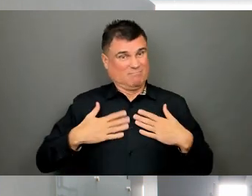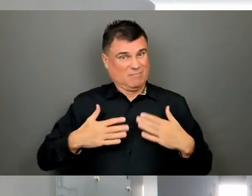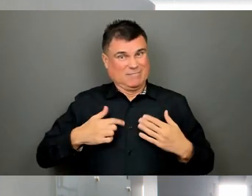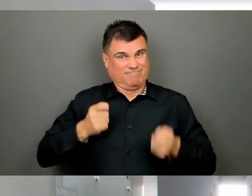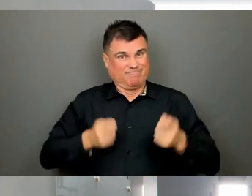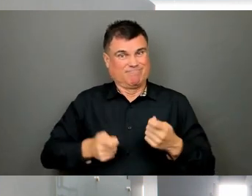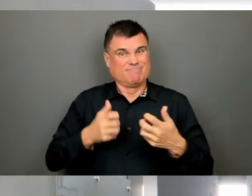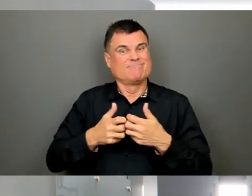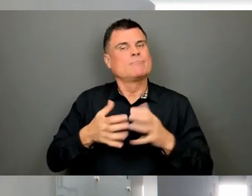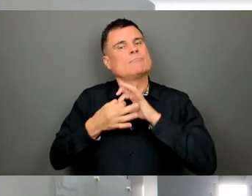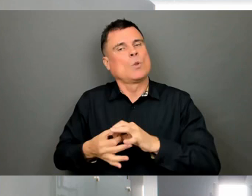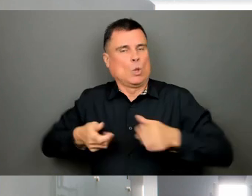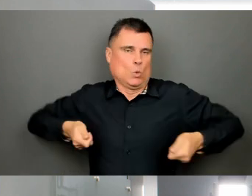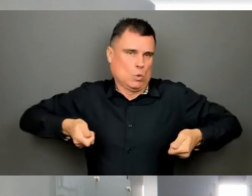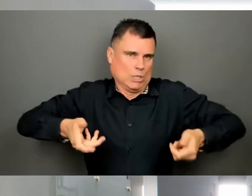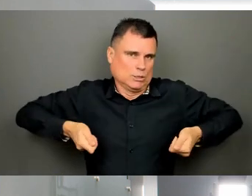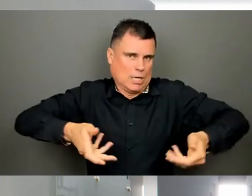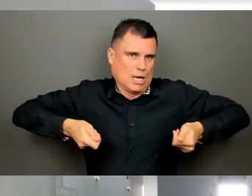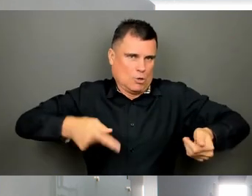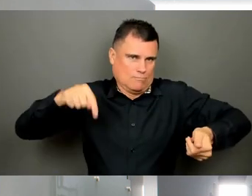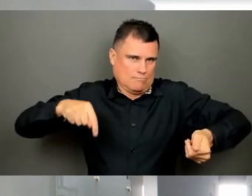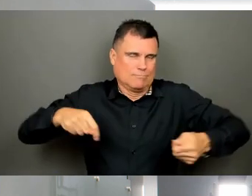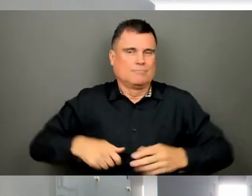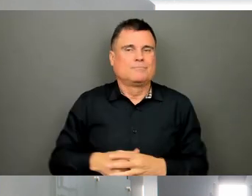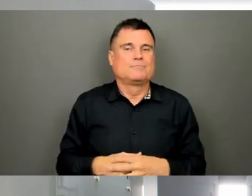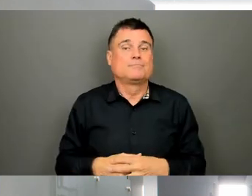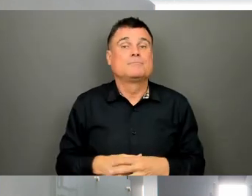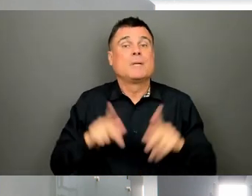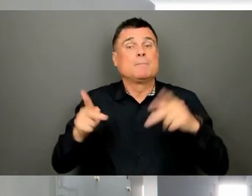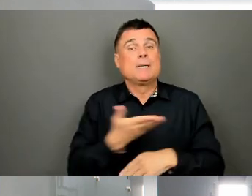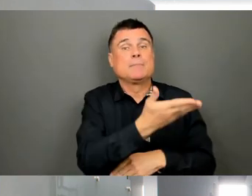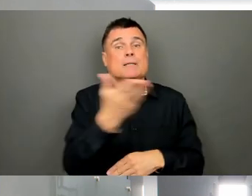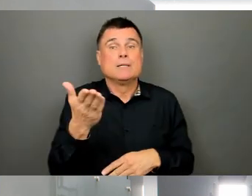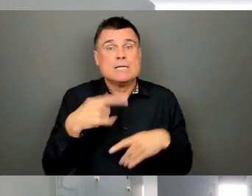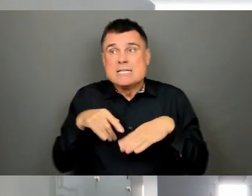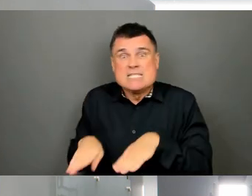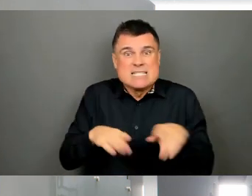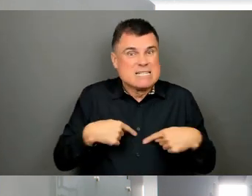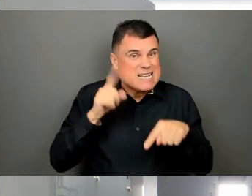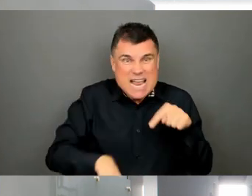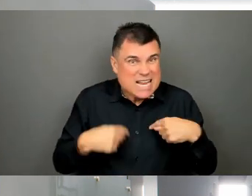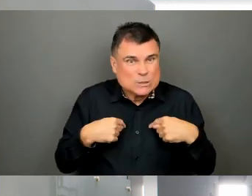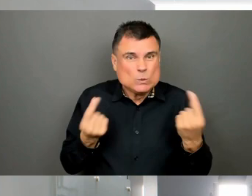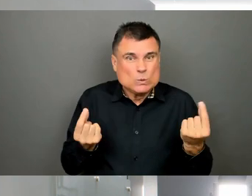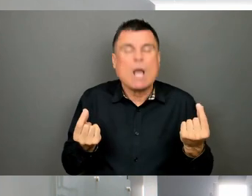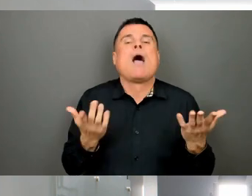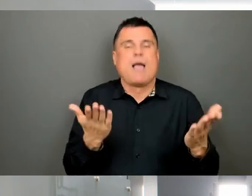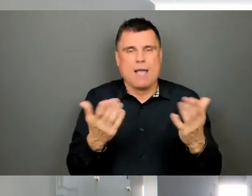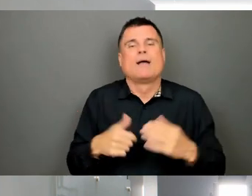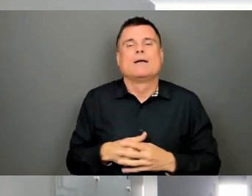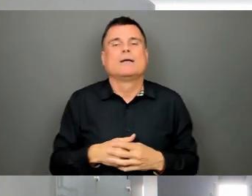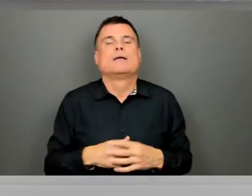with the adaptation, it has more to do with the chair, that the chairs don't churn as quickly as people can churn on the